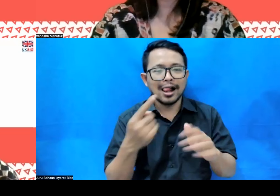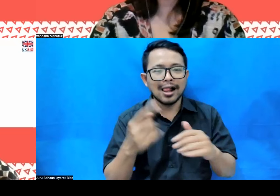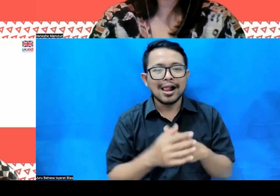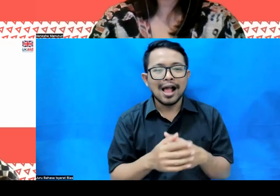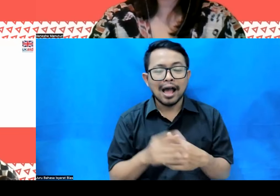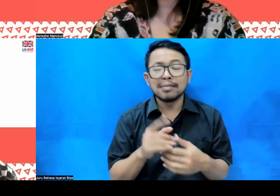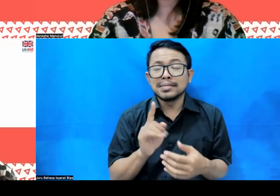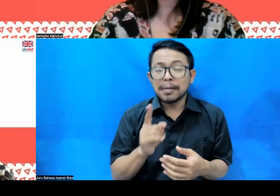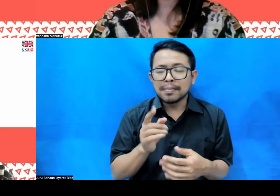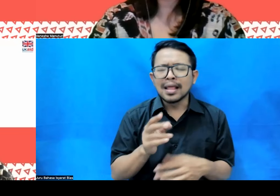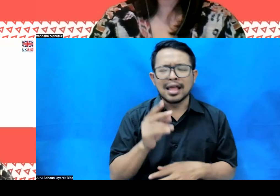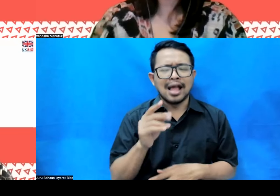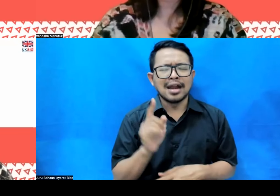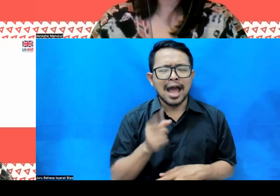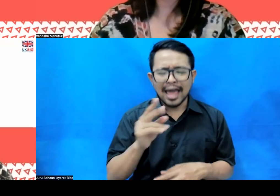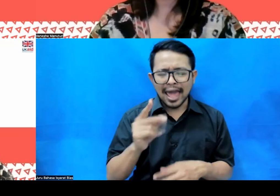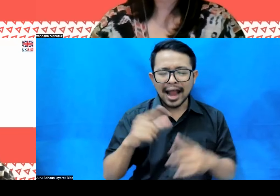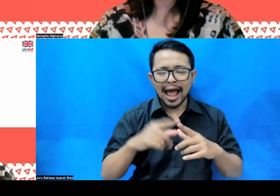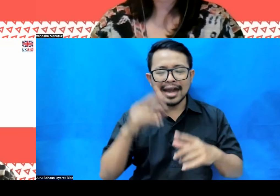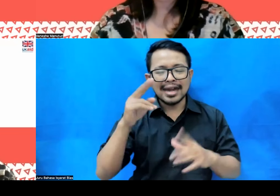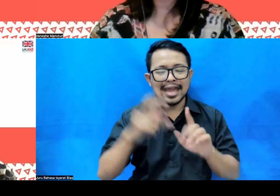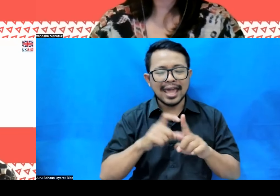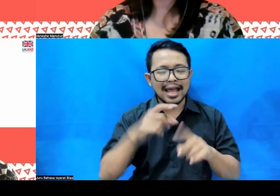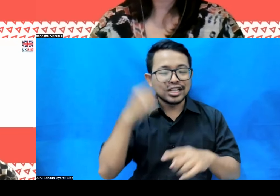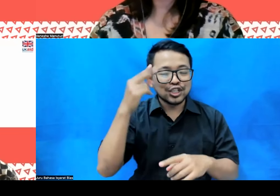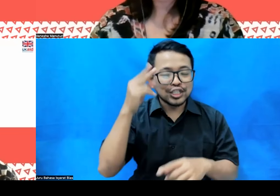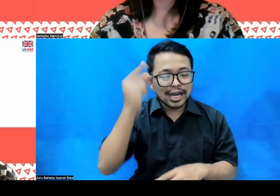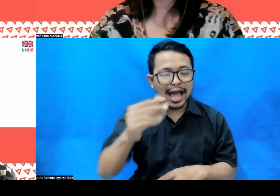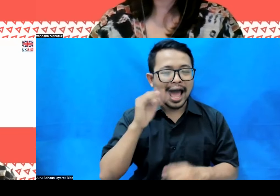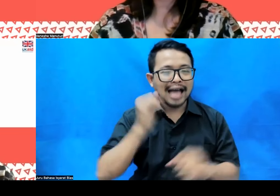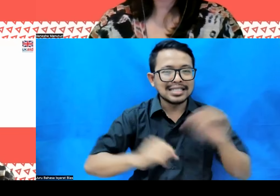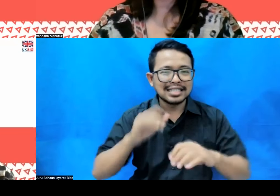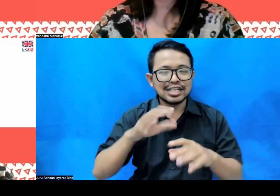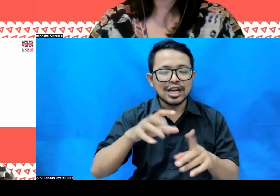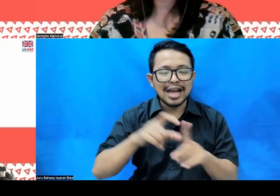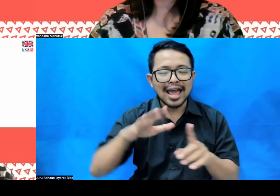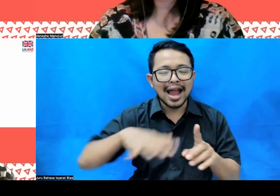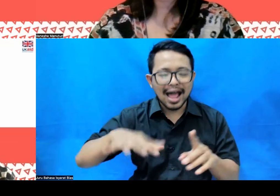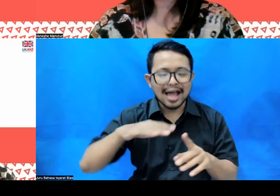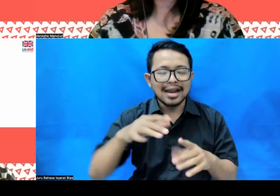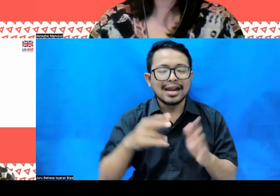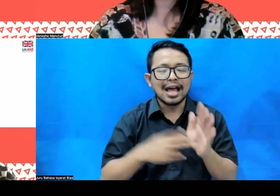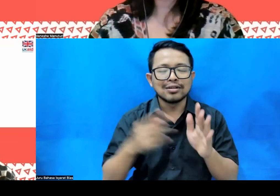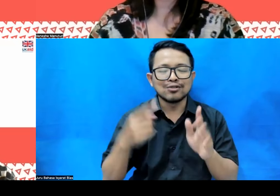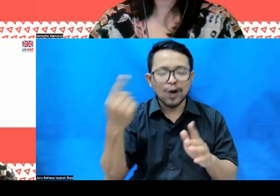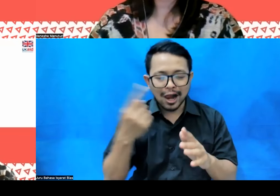scale, because there is a regional action plan that needs to be prepared by each of the regencies, cities, and regions.